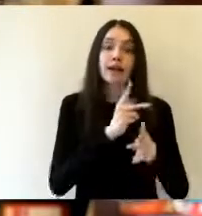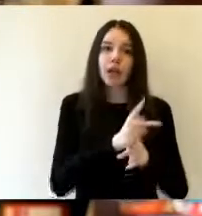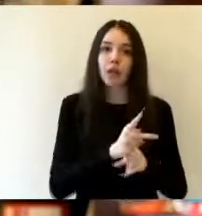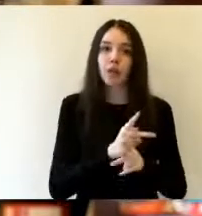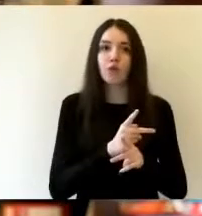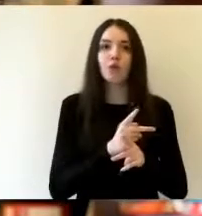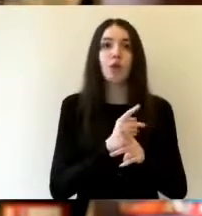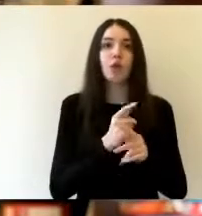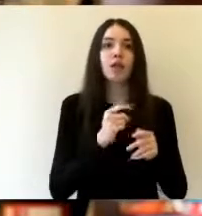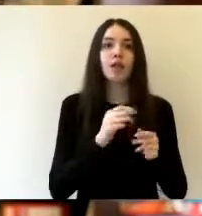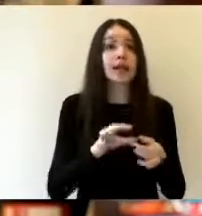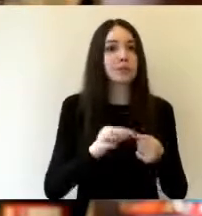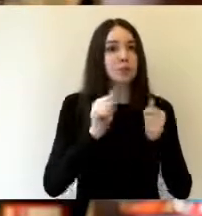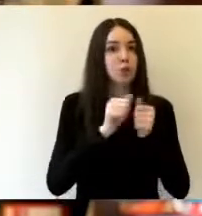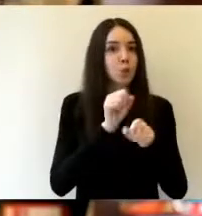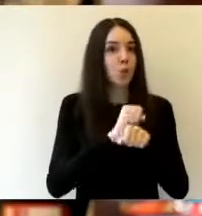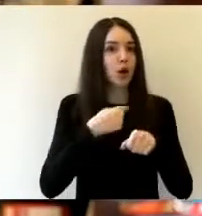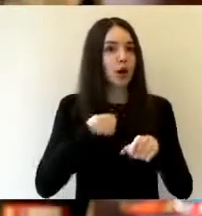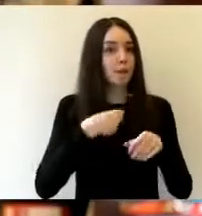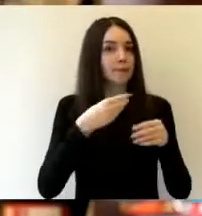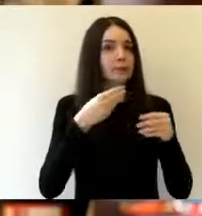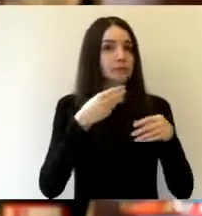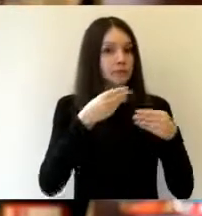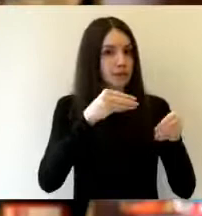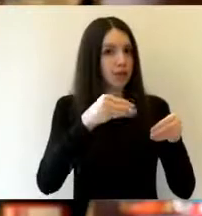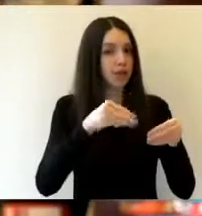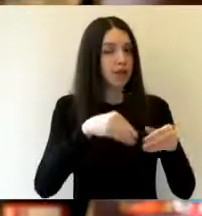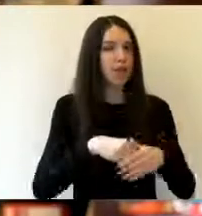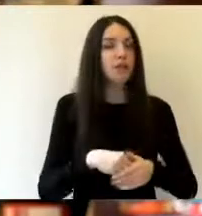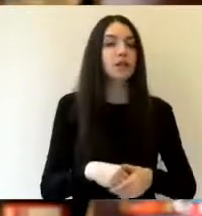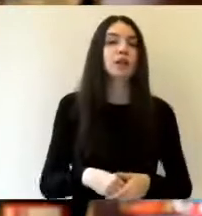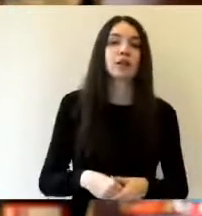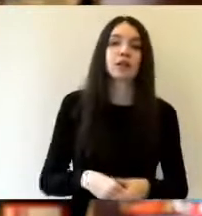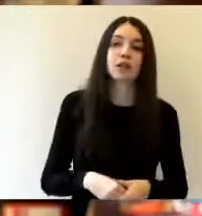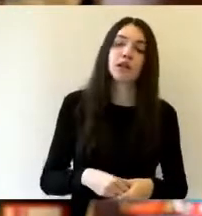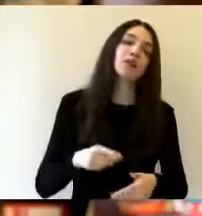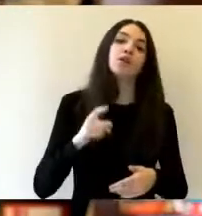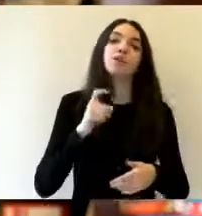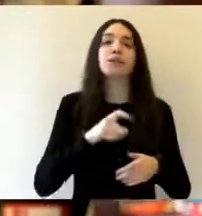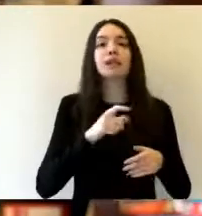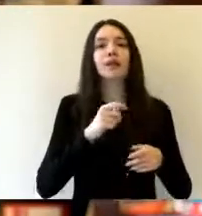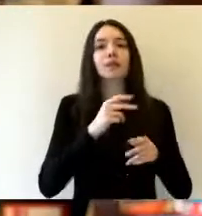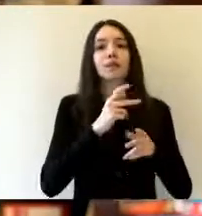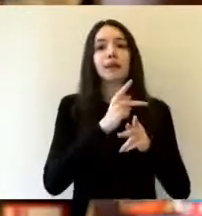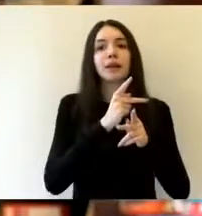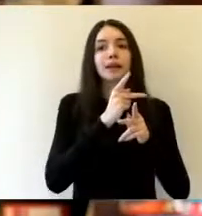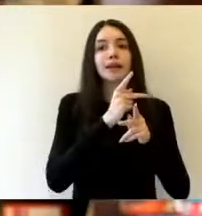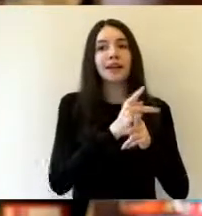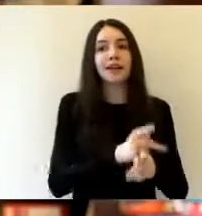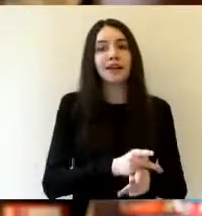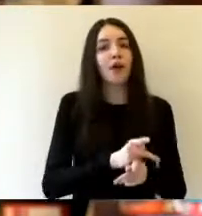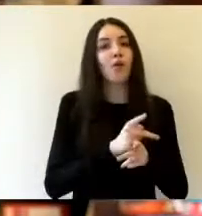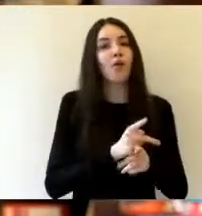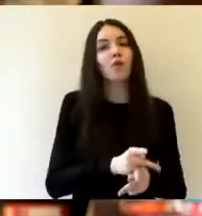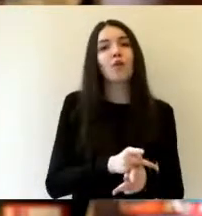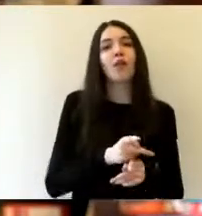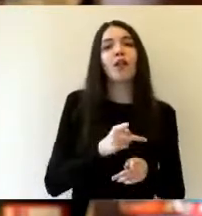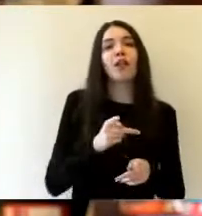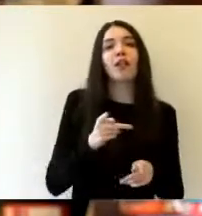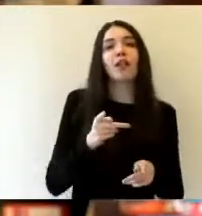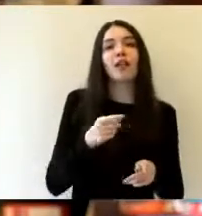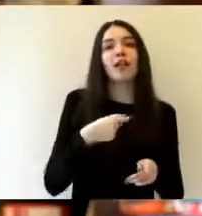doing, which I think sucks my ability to be extremely careful in almost everything else in my life. I'm kind of like a mess and a klutz, generally